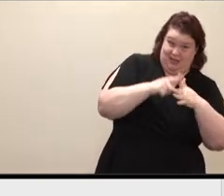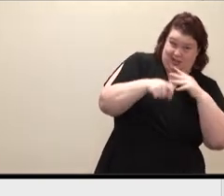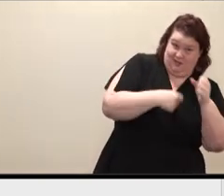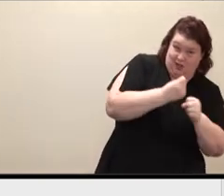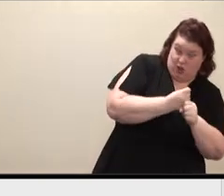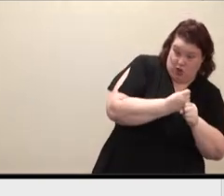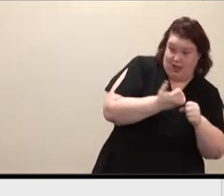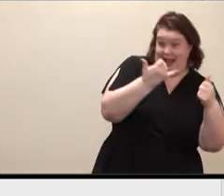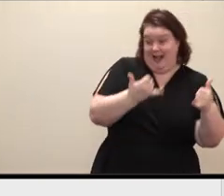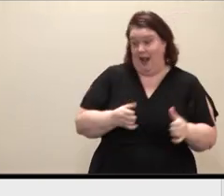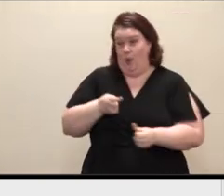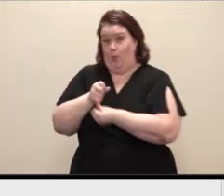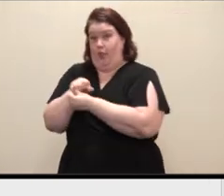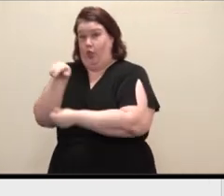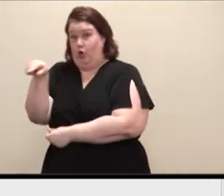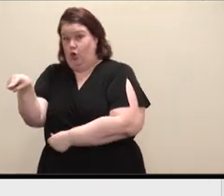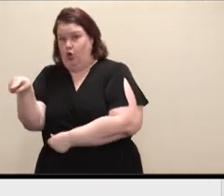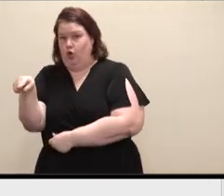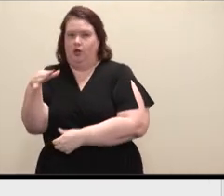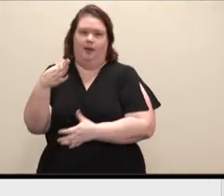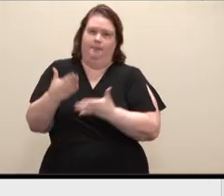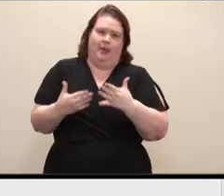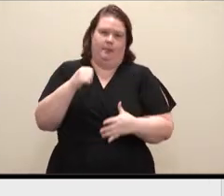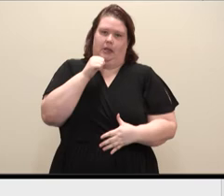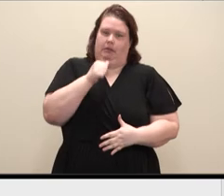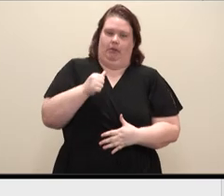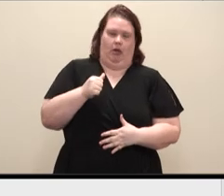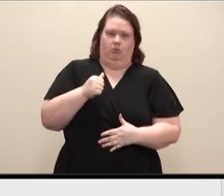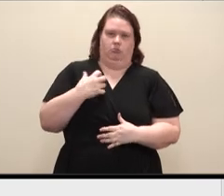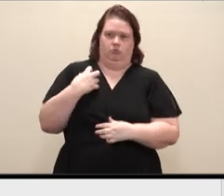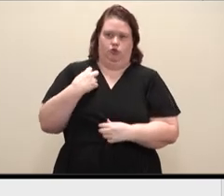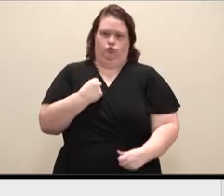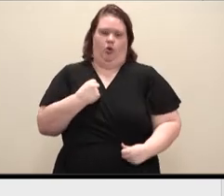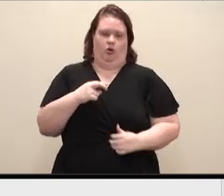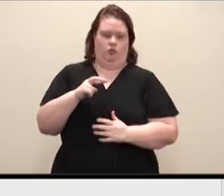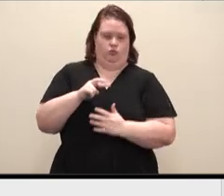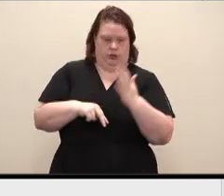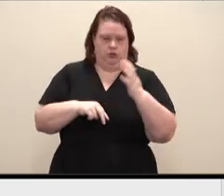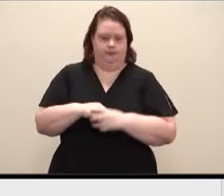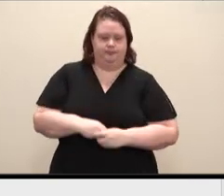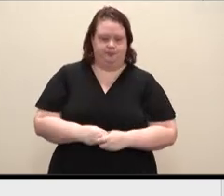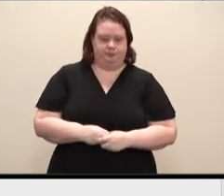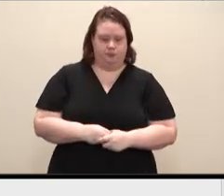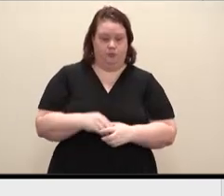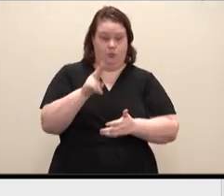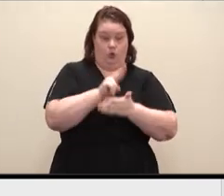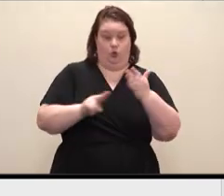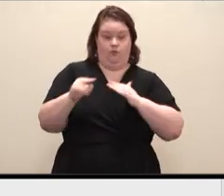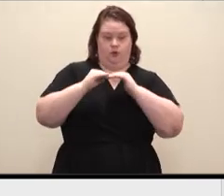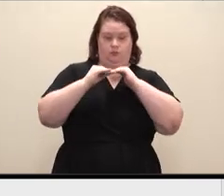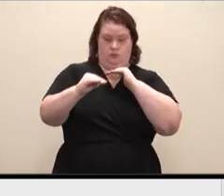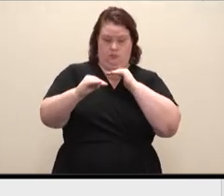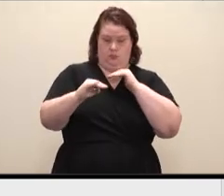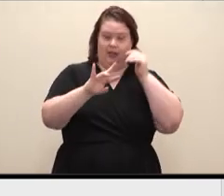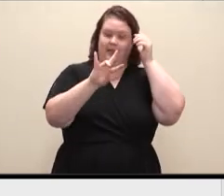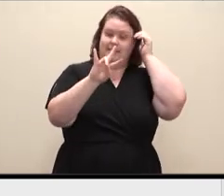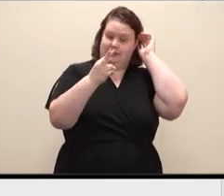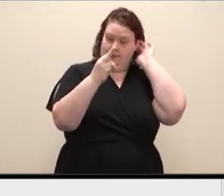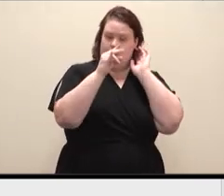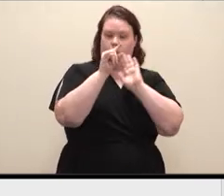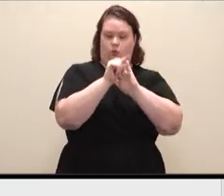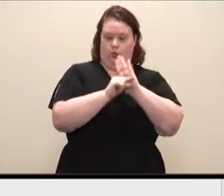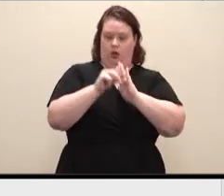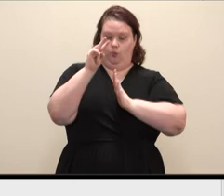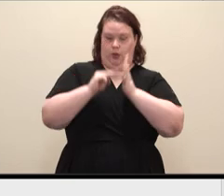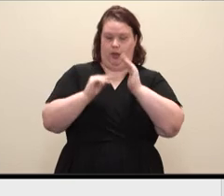year and now they're with her, they may not be the strongest. But universities kept flat with the 7th grade reading level,